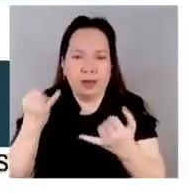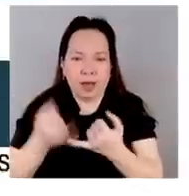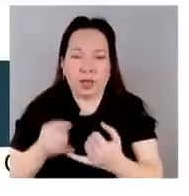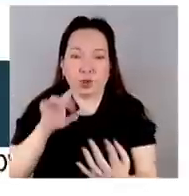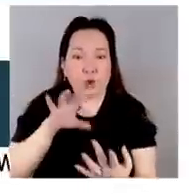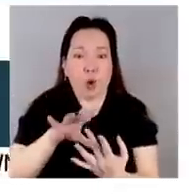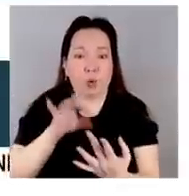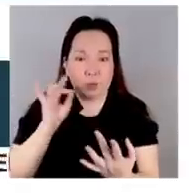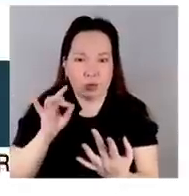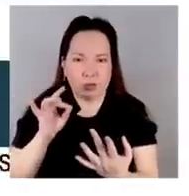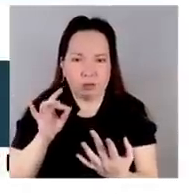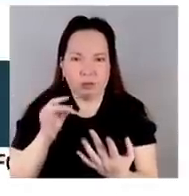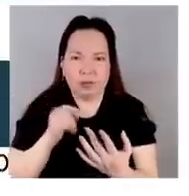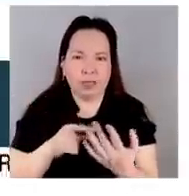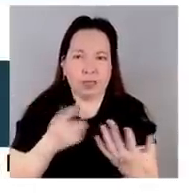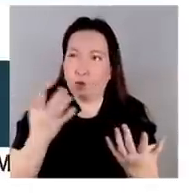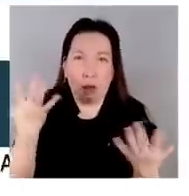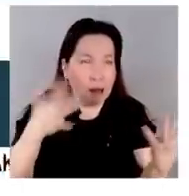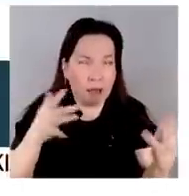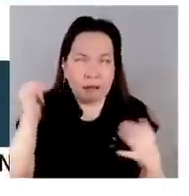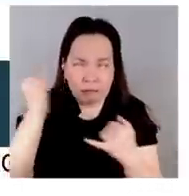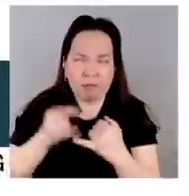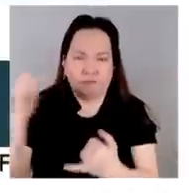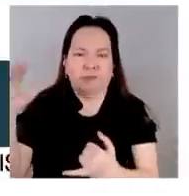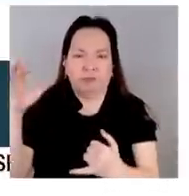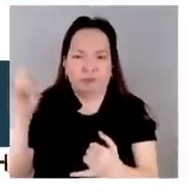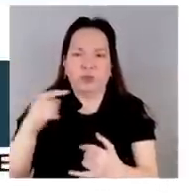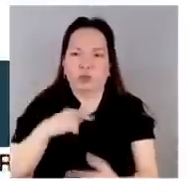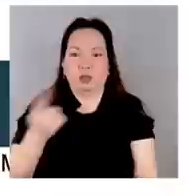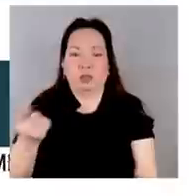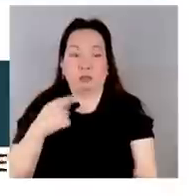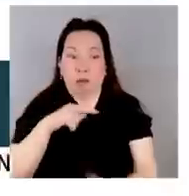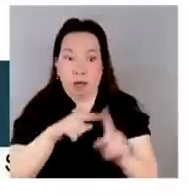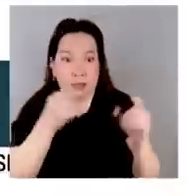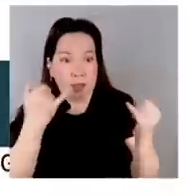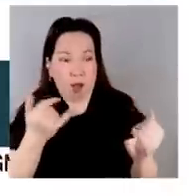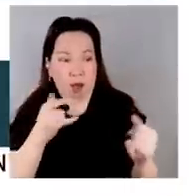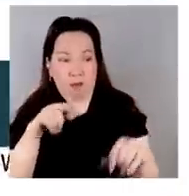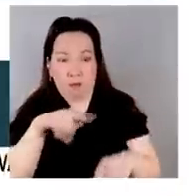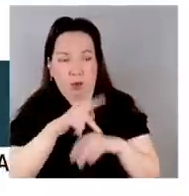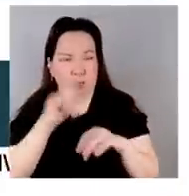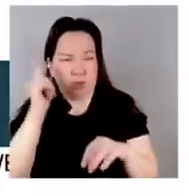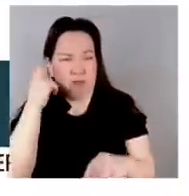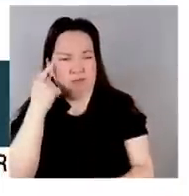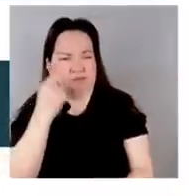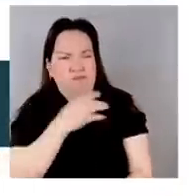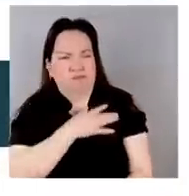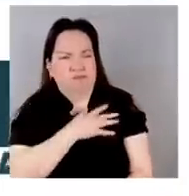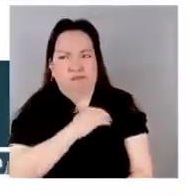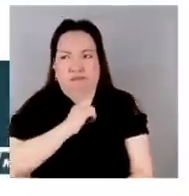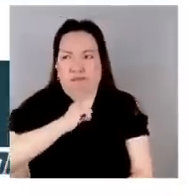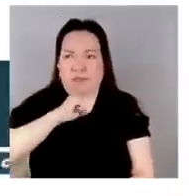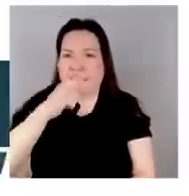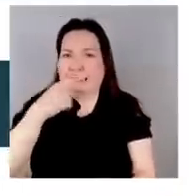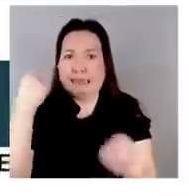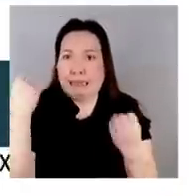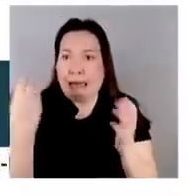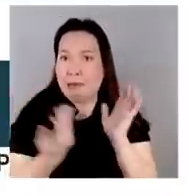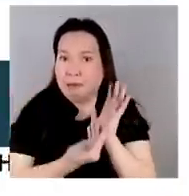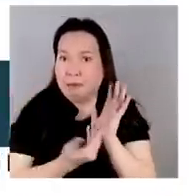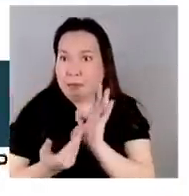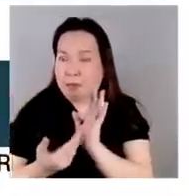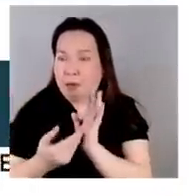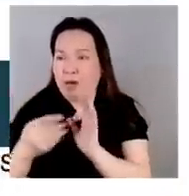are certainly seeing an unwillingness of the Philippine government, despite, you know, the masses of evidence that have been produced from human